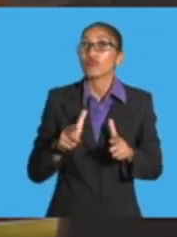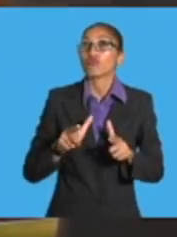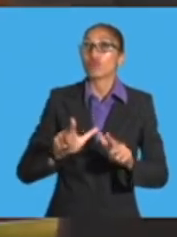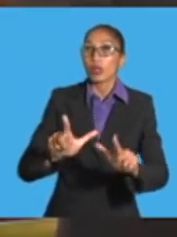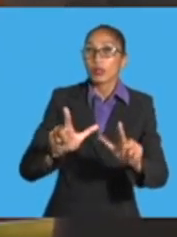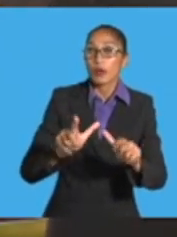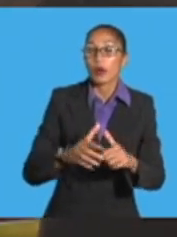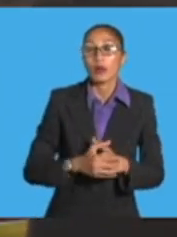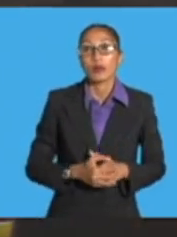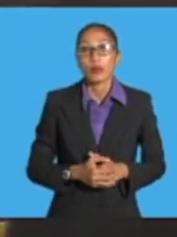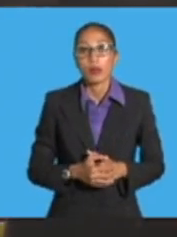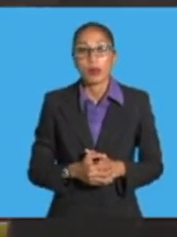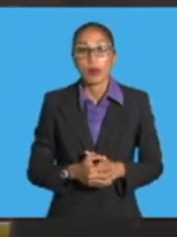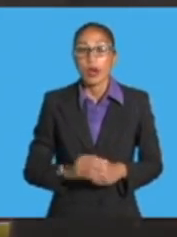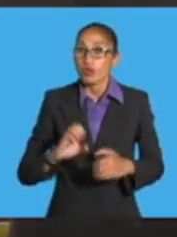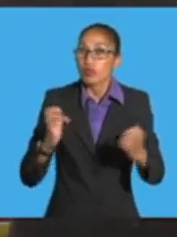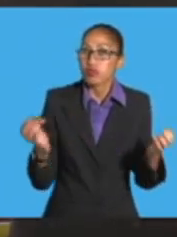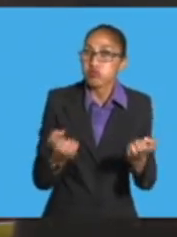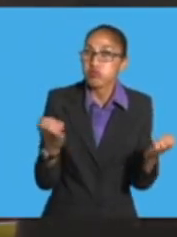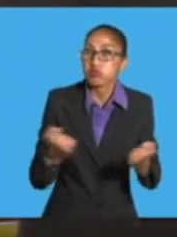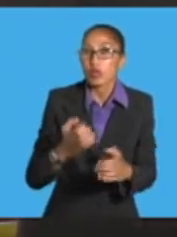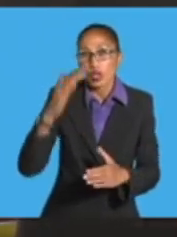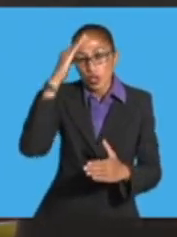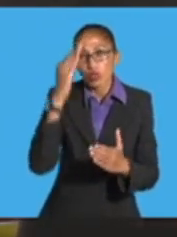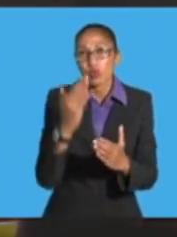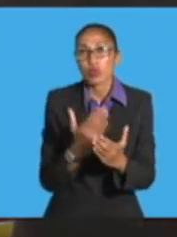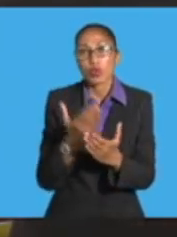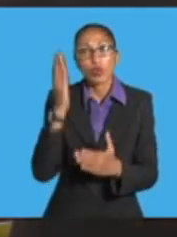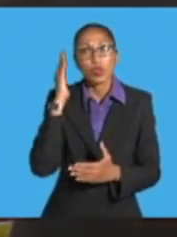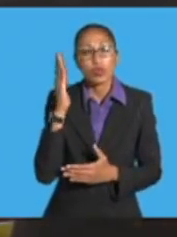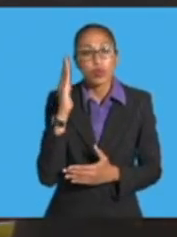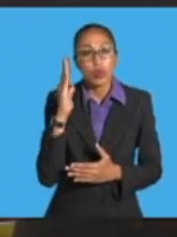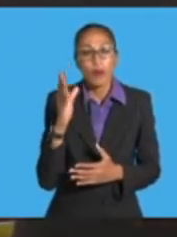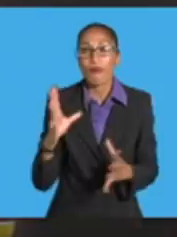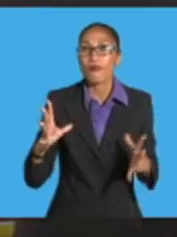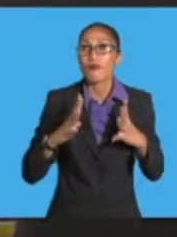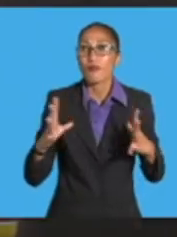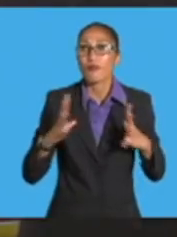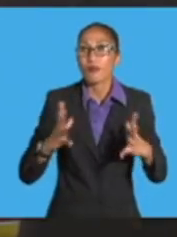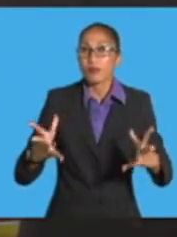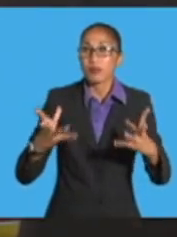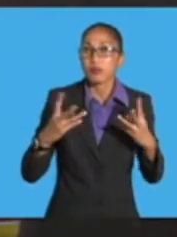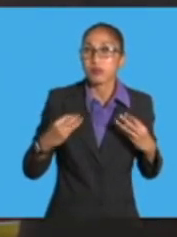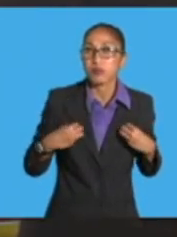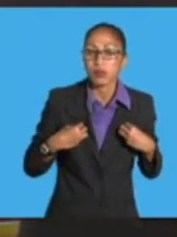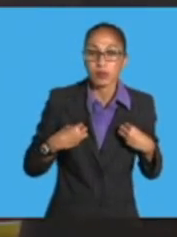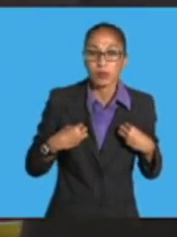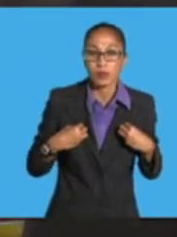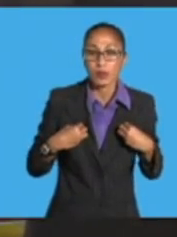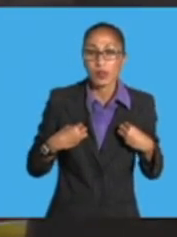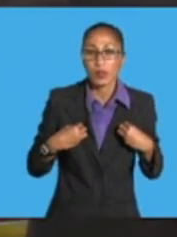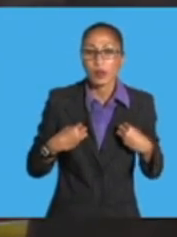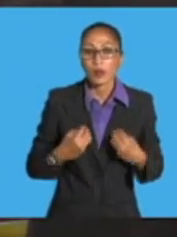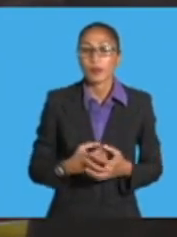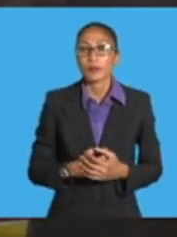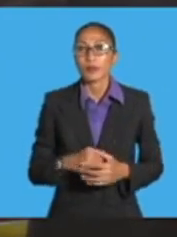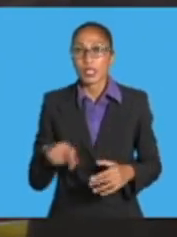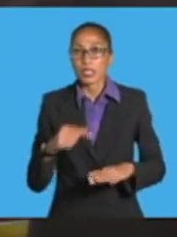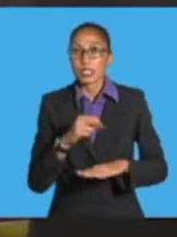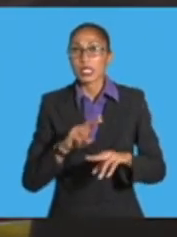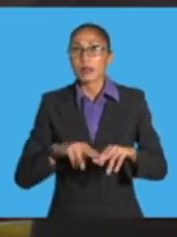to acknowledge the empowerment of schools through the free education grant, capital expenditure provided by this Fiji First